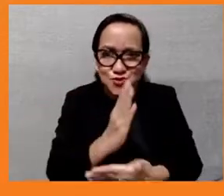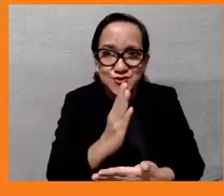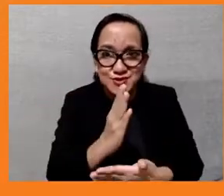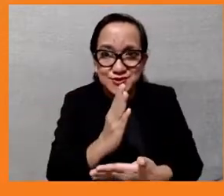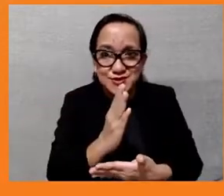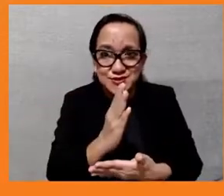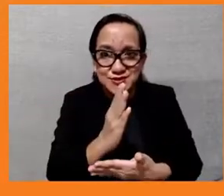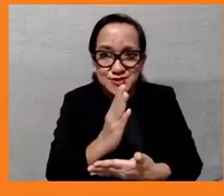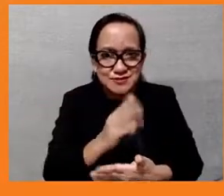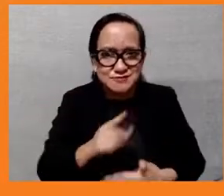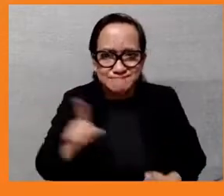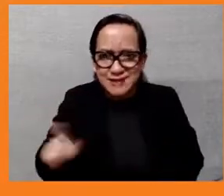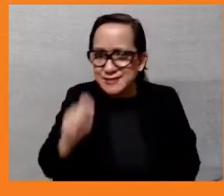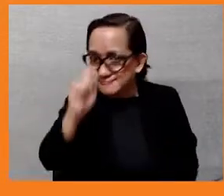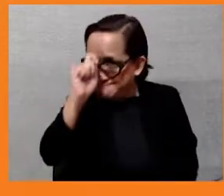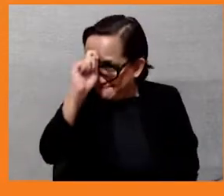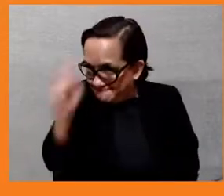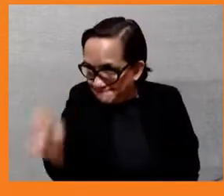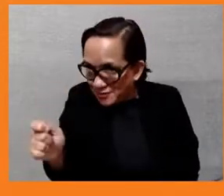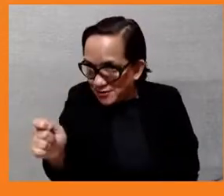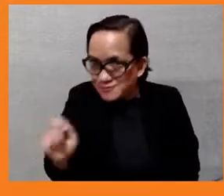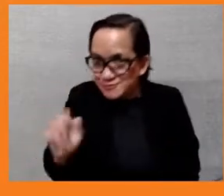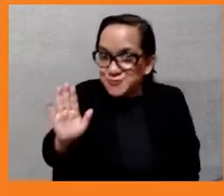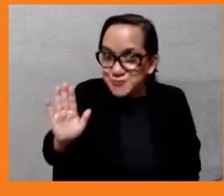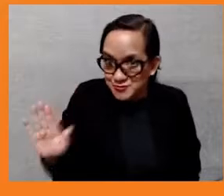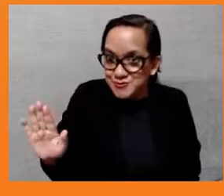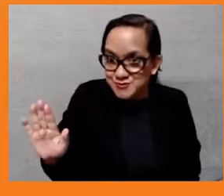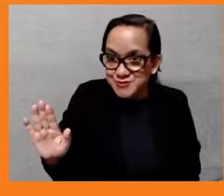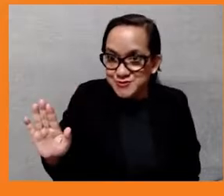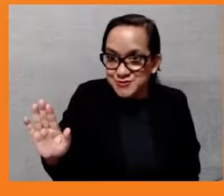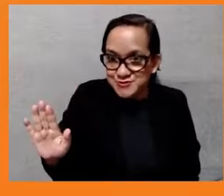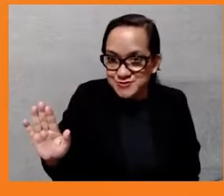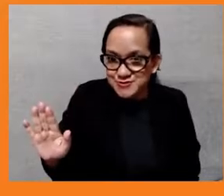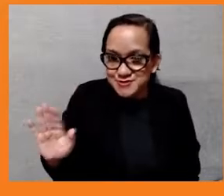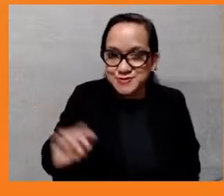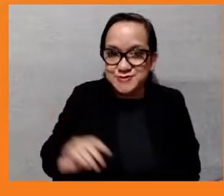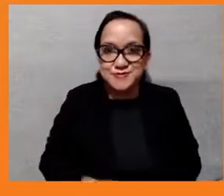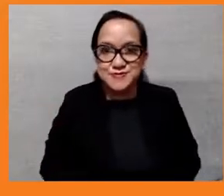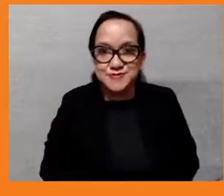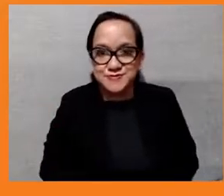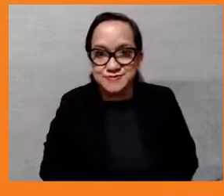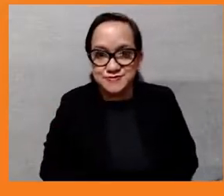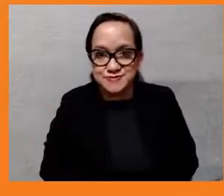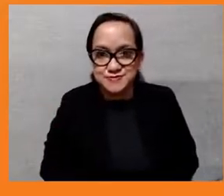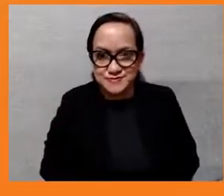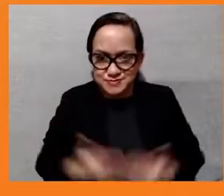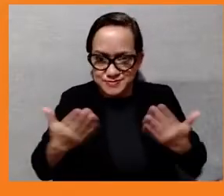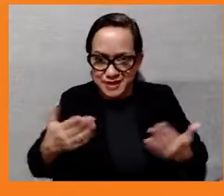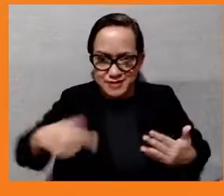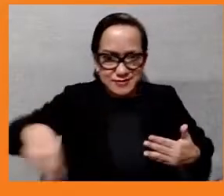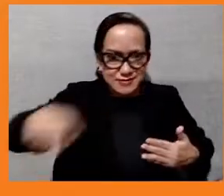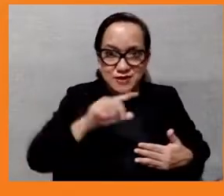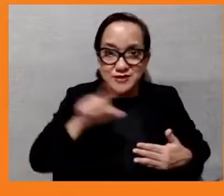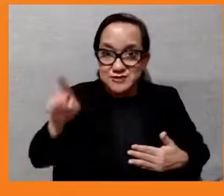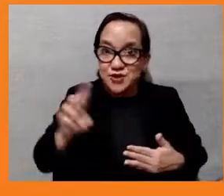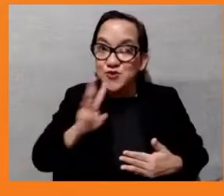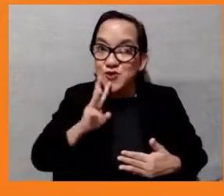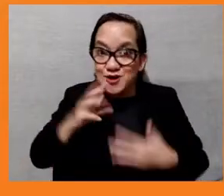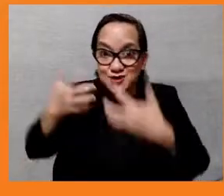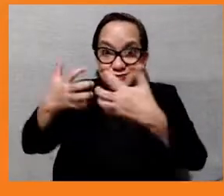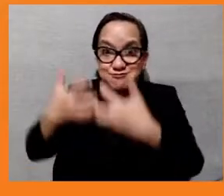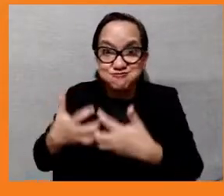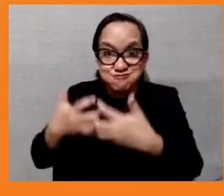as guide in its operation. And I saw this in the when they came up with this loans under COVID,